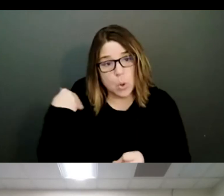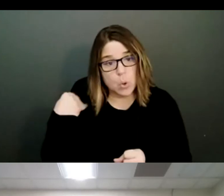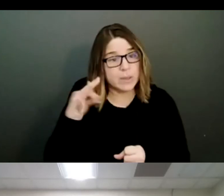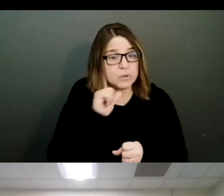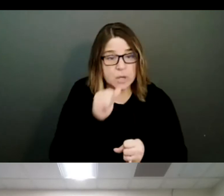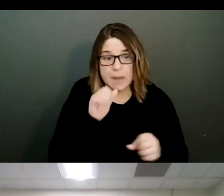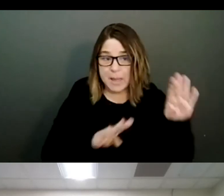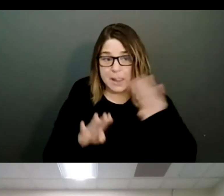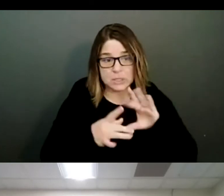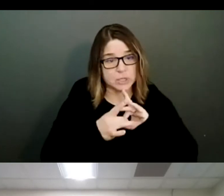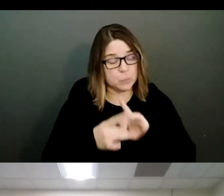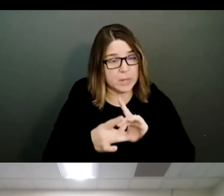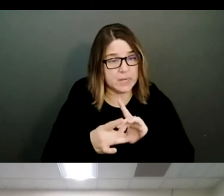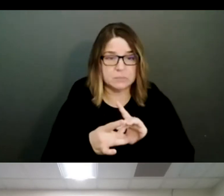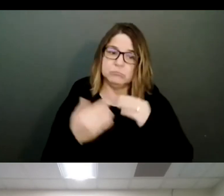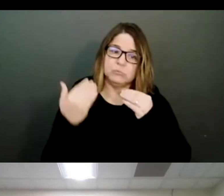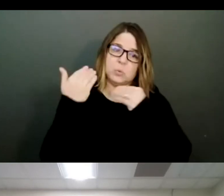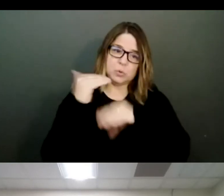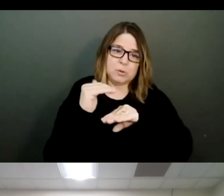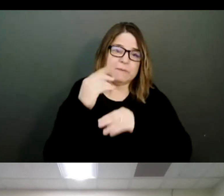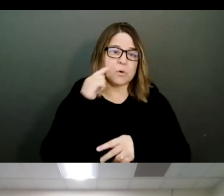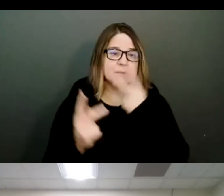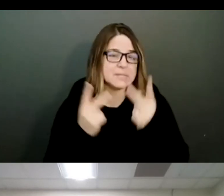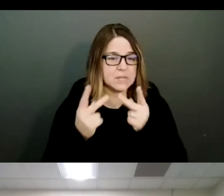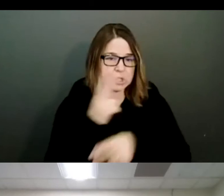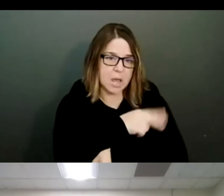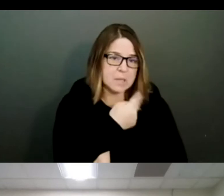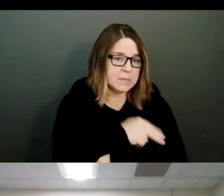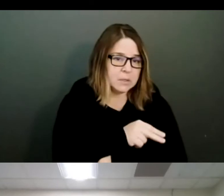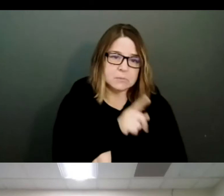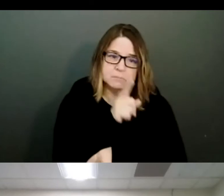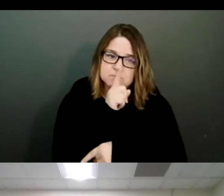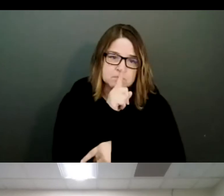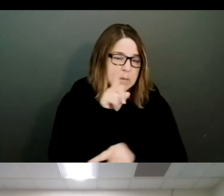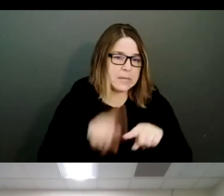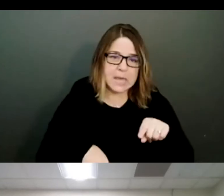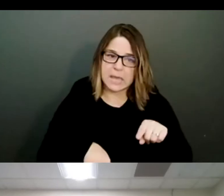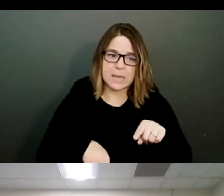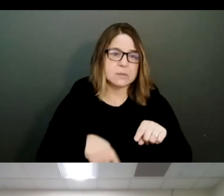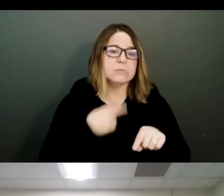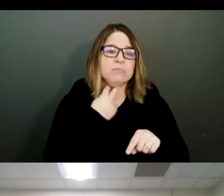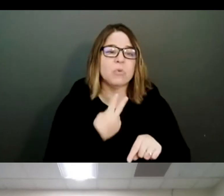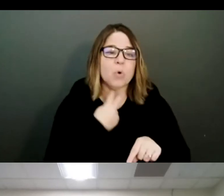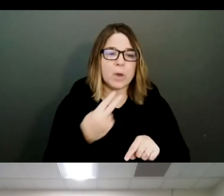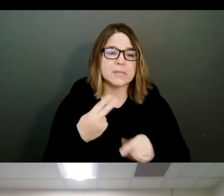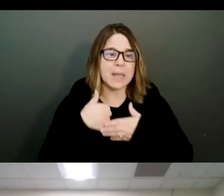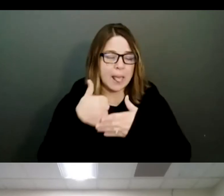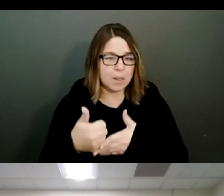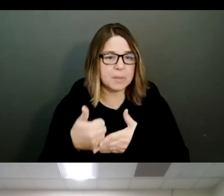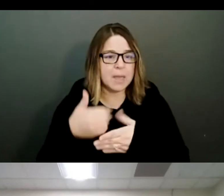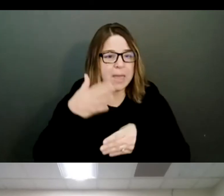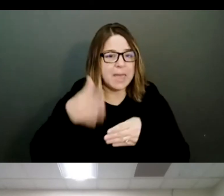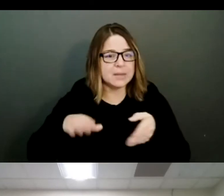someone, you were restricted in visitation in hospitals. You were not given a voice in helping make